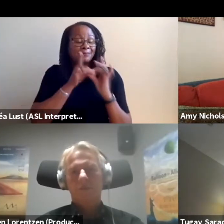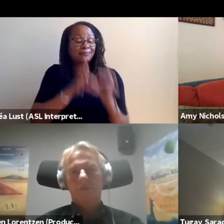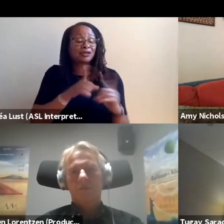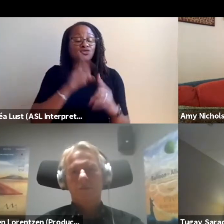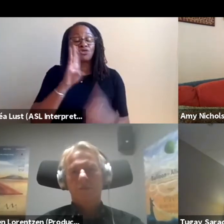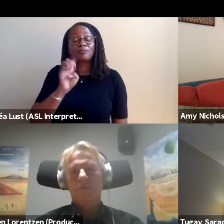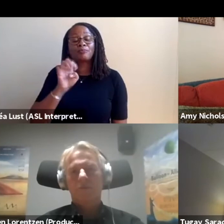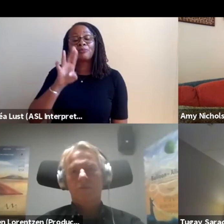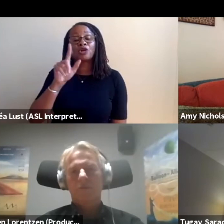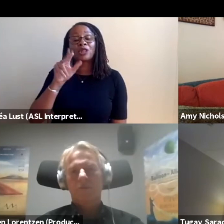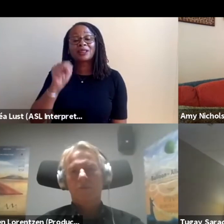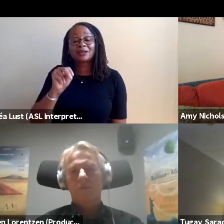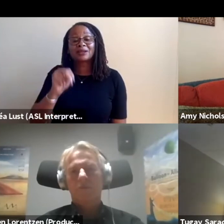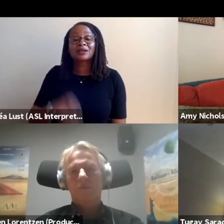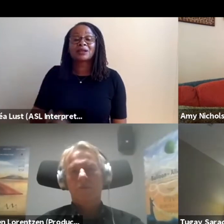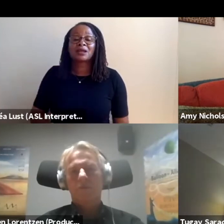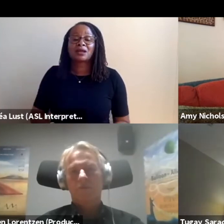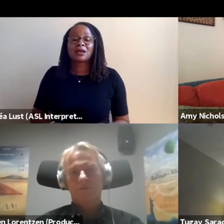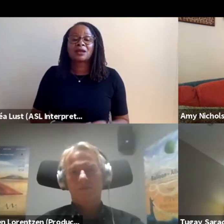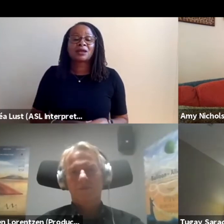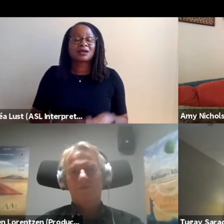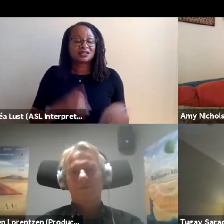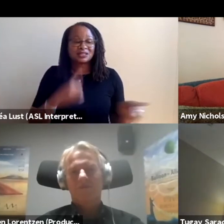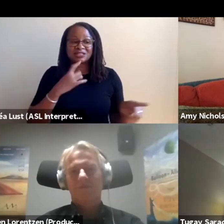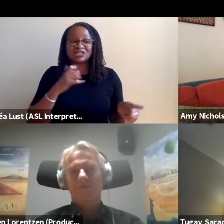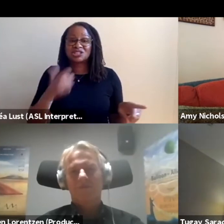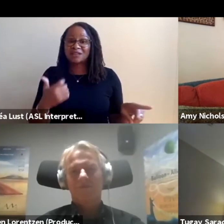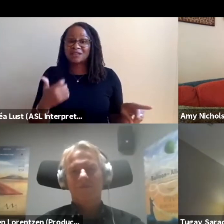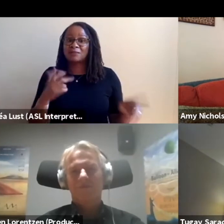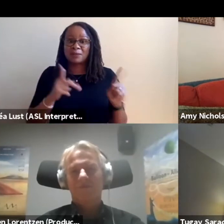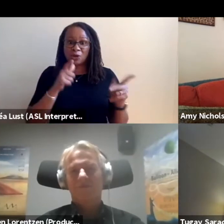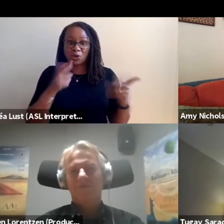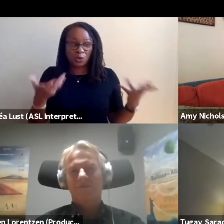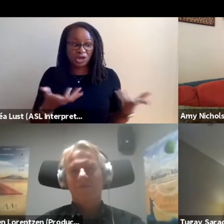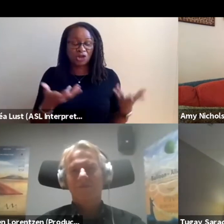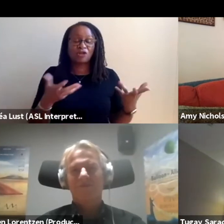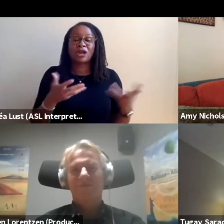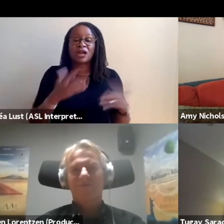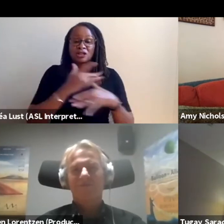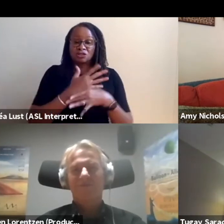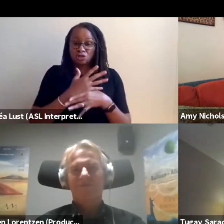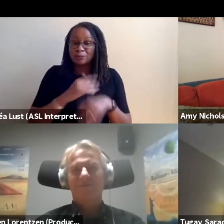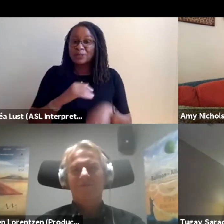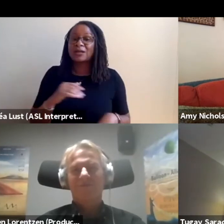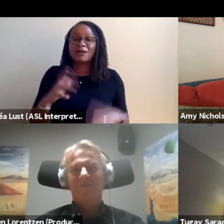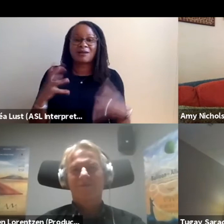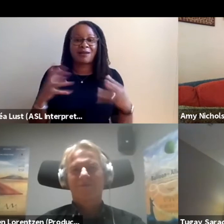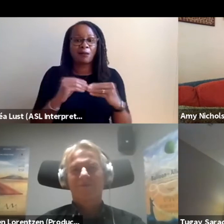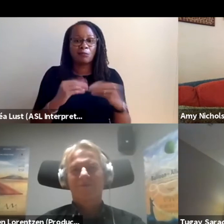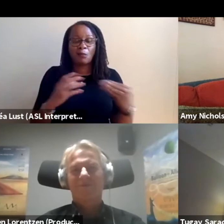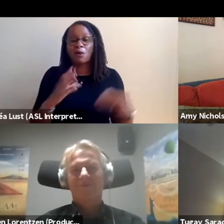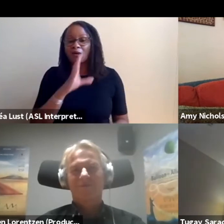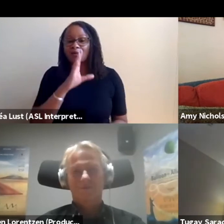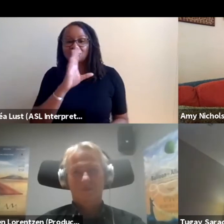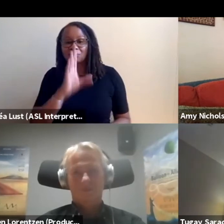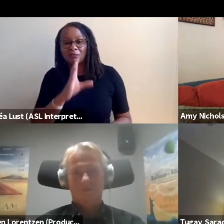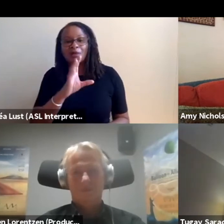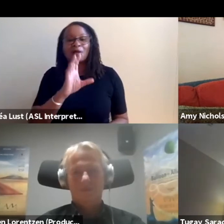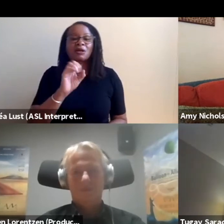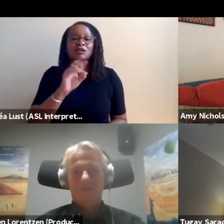Turks here in Germany, they are much more conservative, and there's much more backlash here in Germany